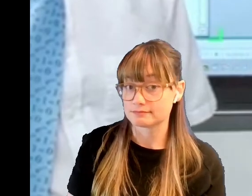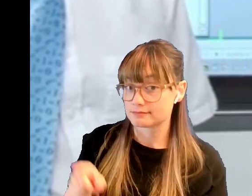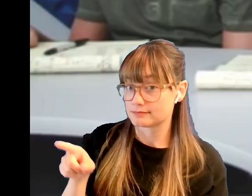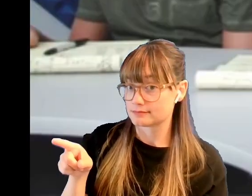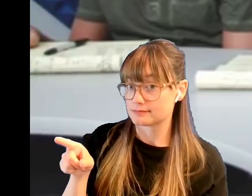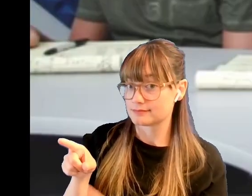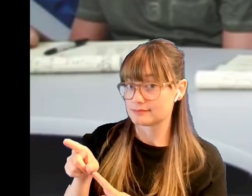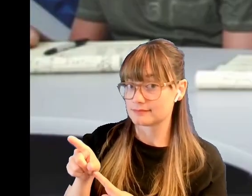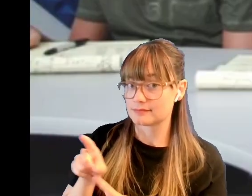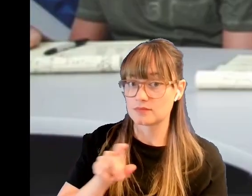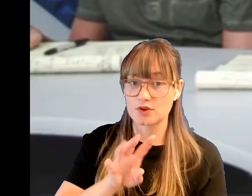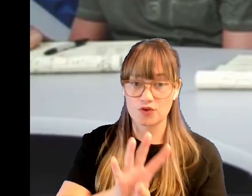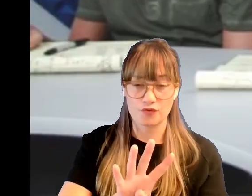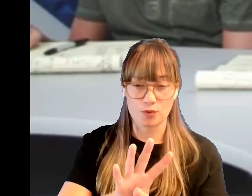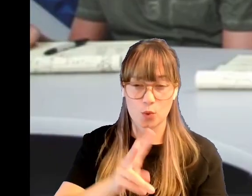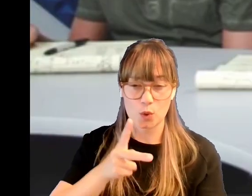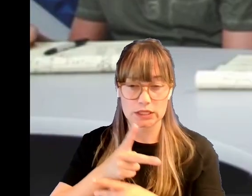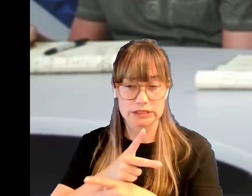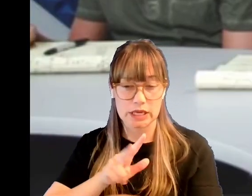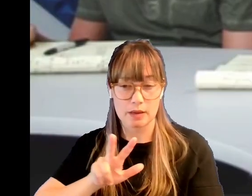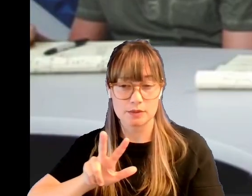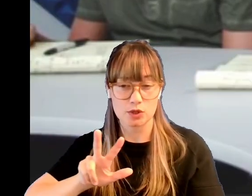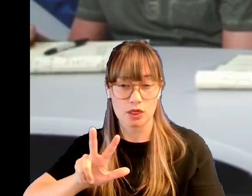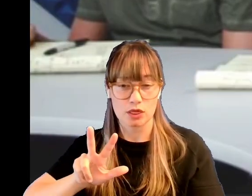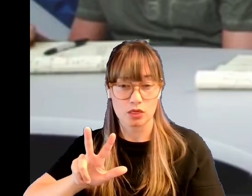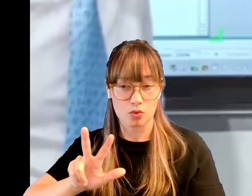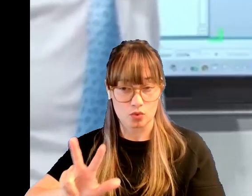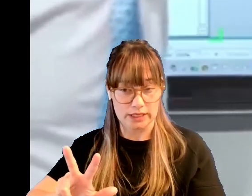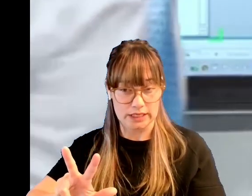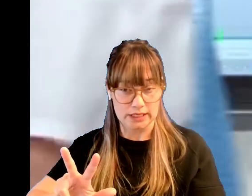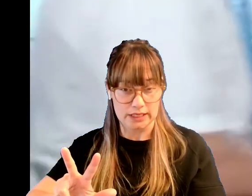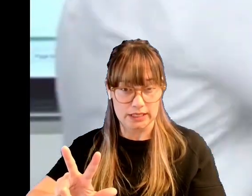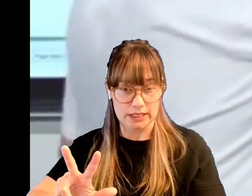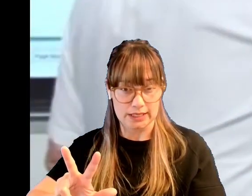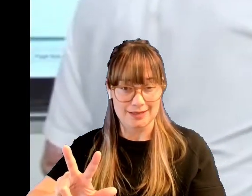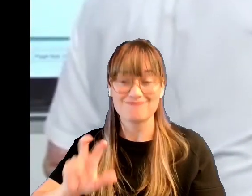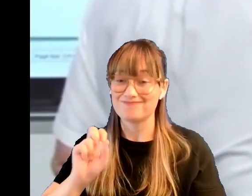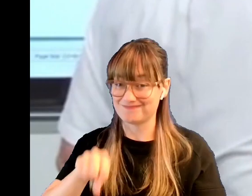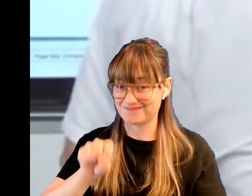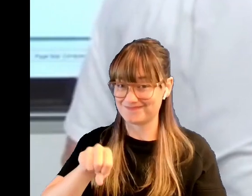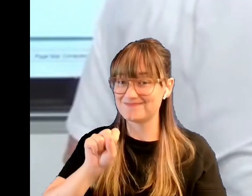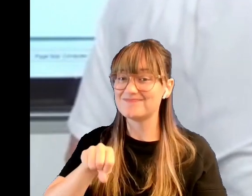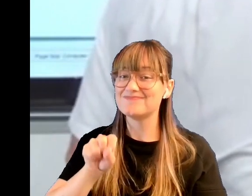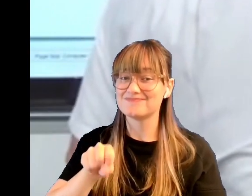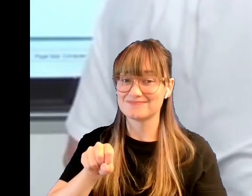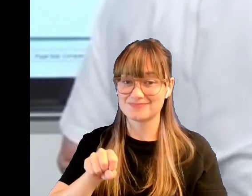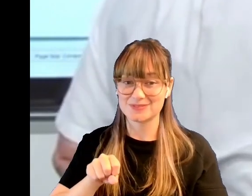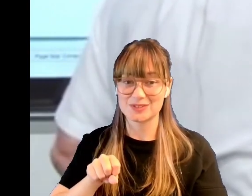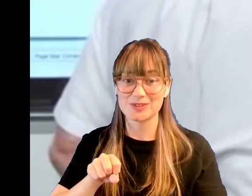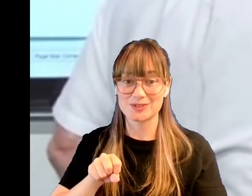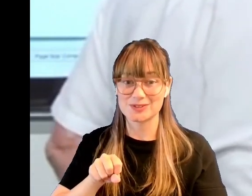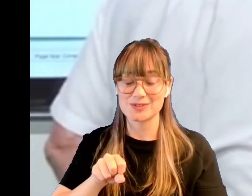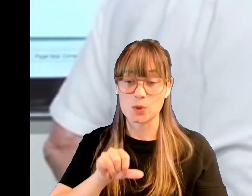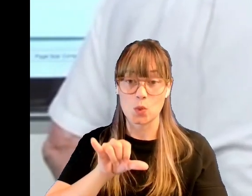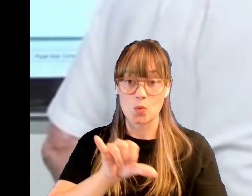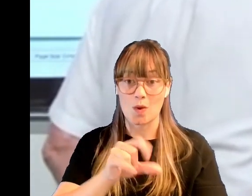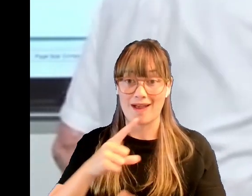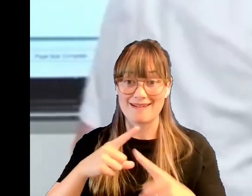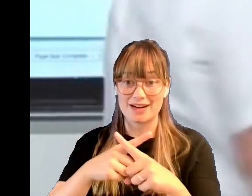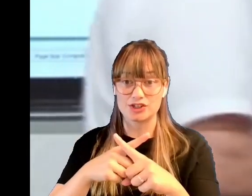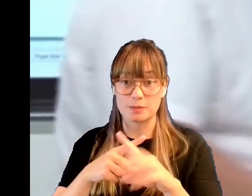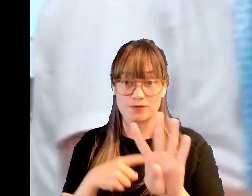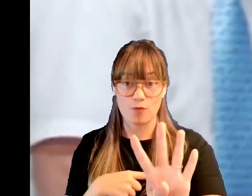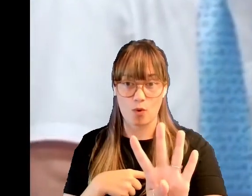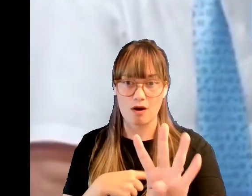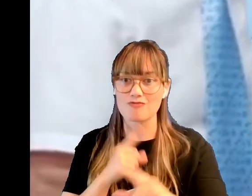Jackson. 4 times 3. Yes. The y-intercept is 4, so that's the